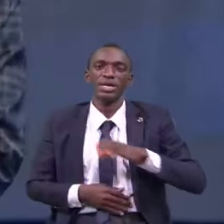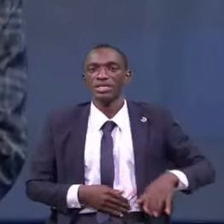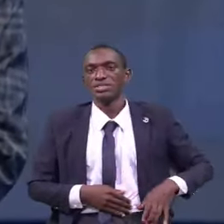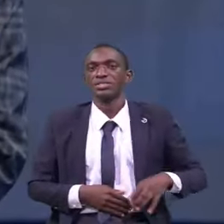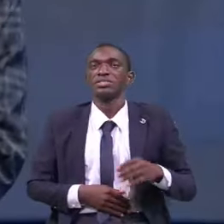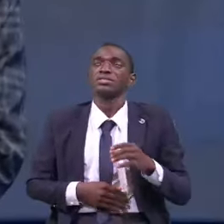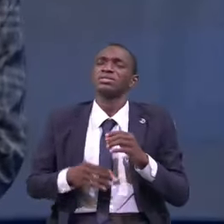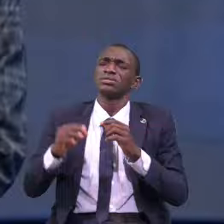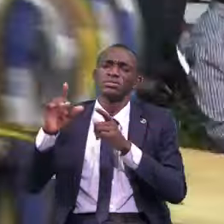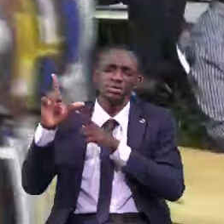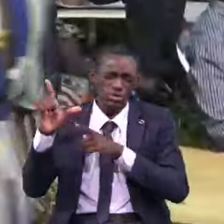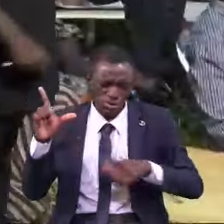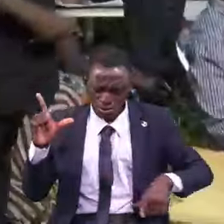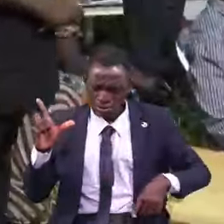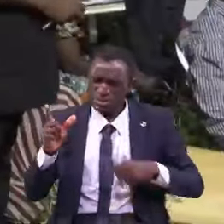Lord, save me.